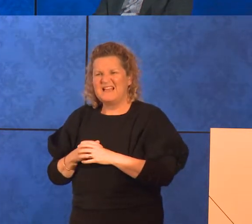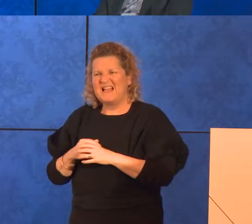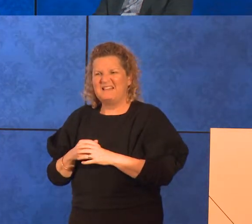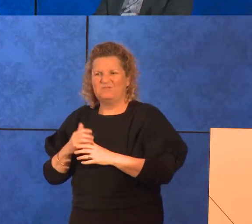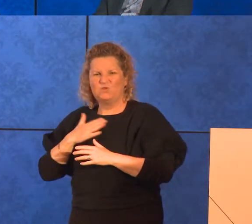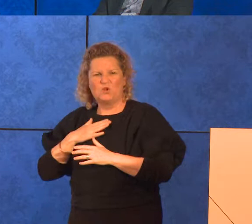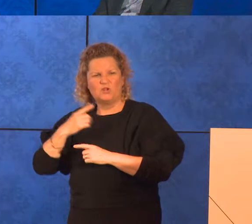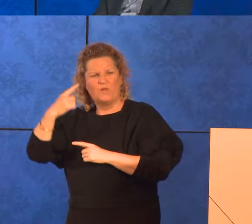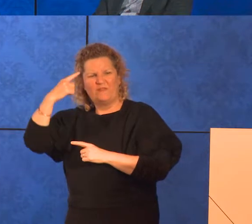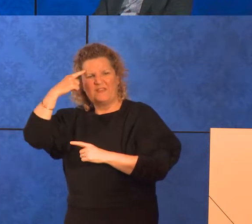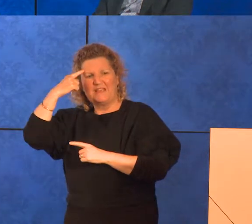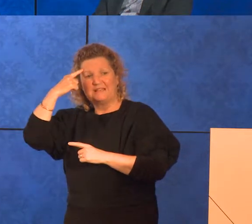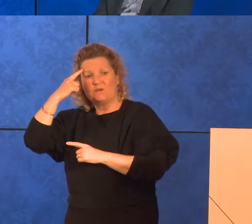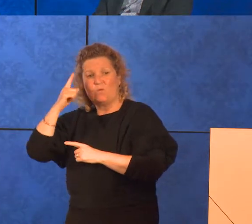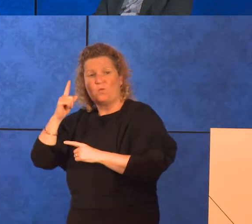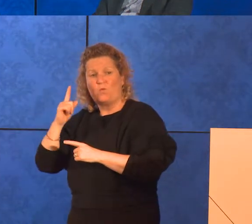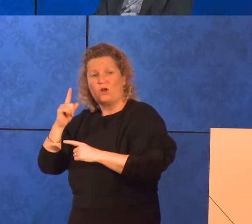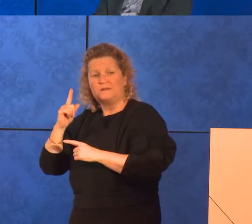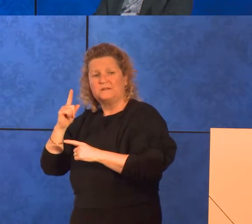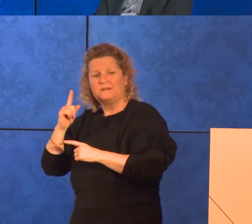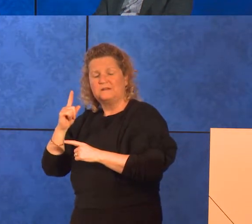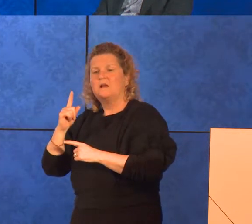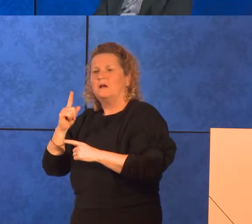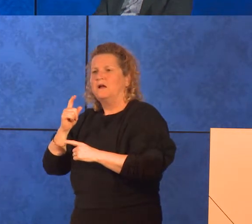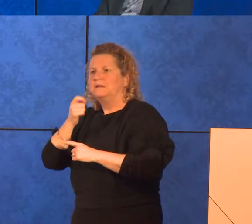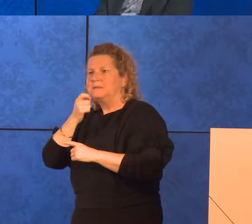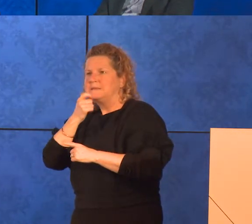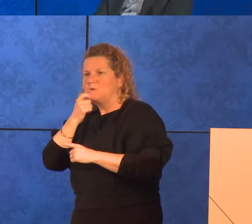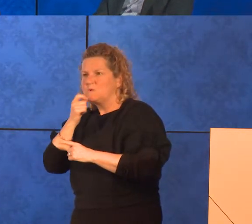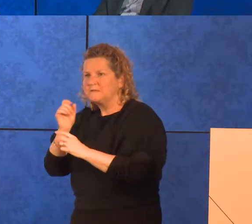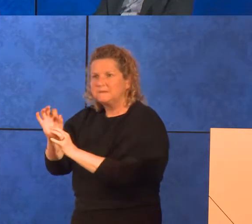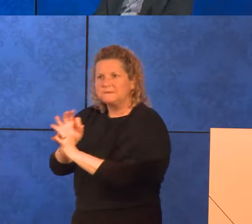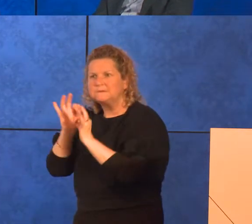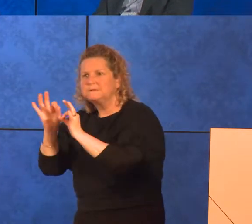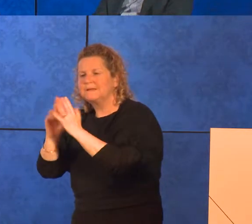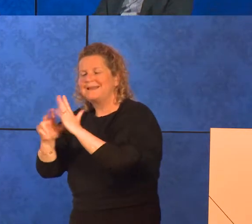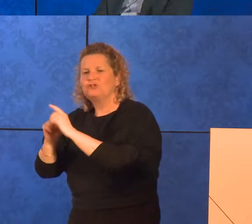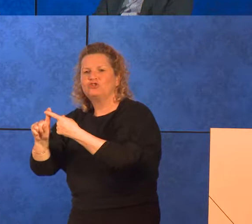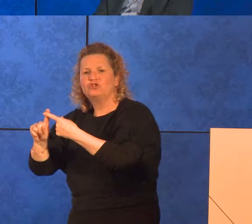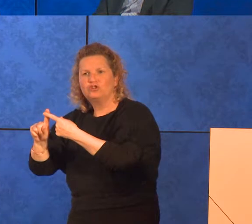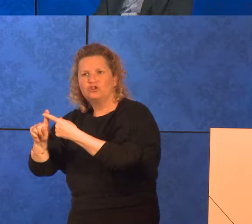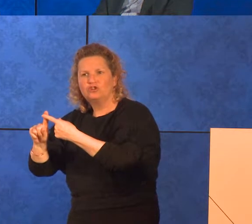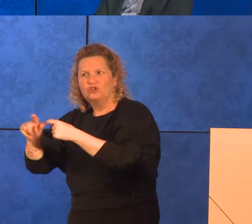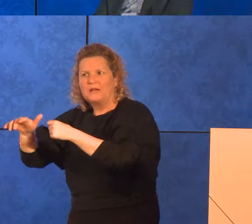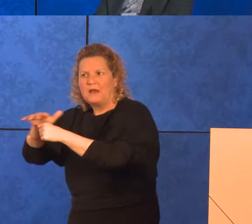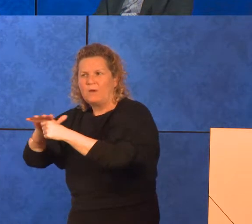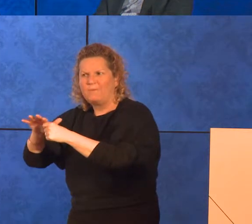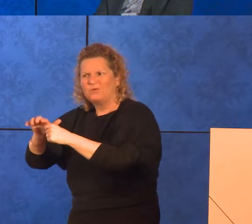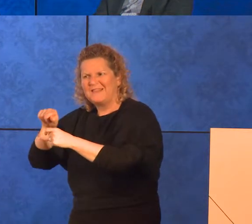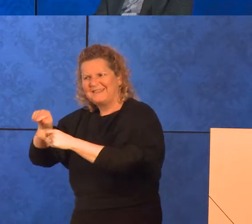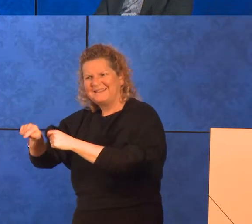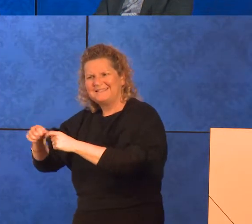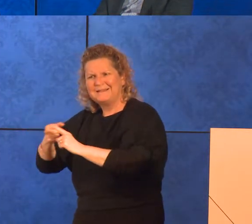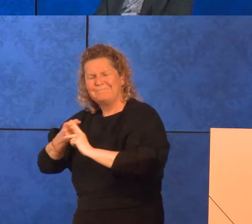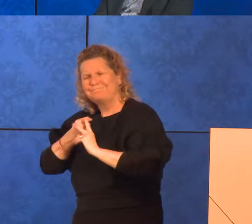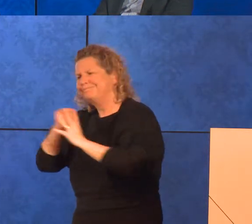that really affects many, many, many people. And I think in particular, something